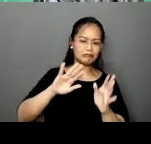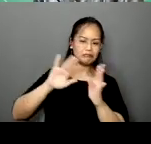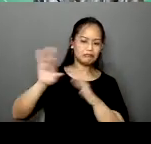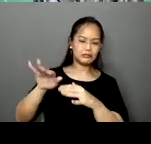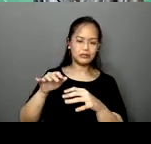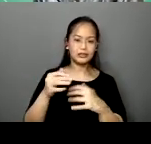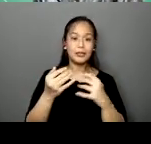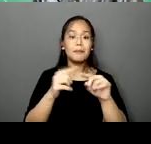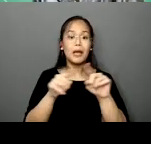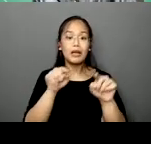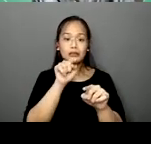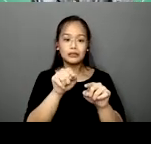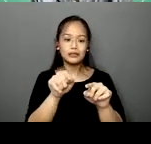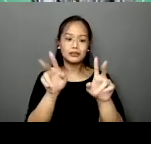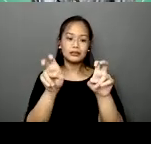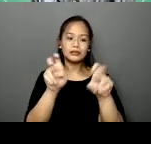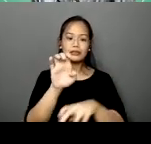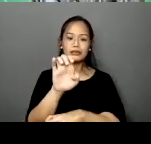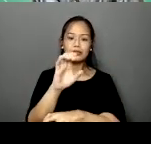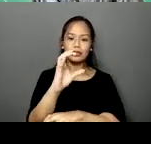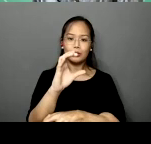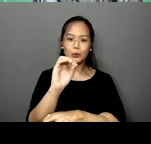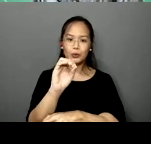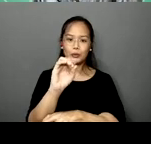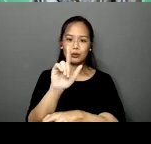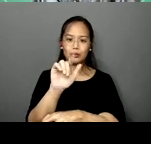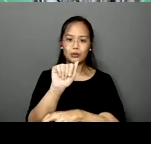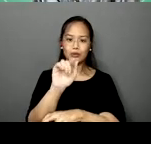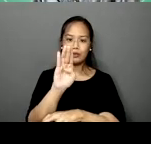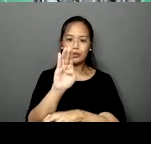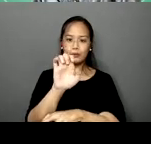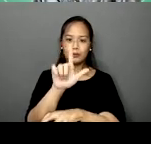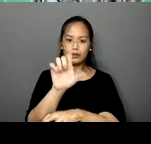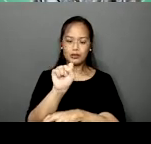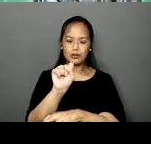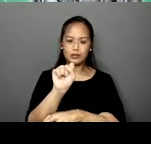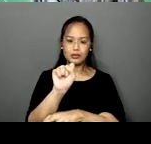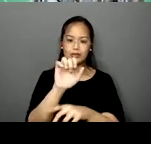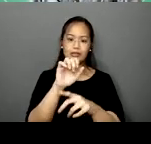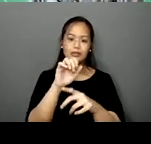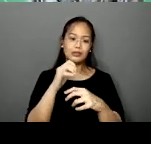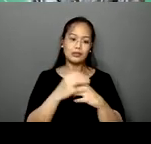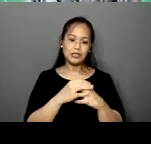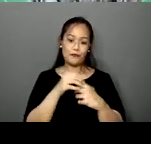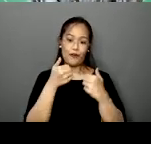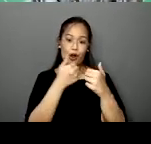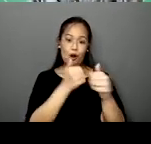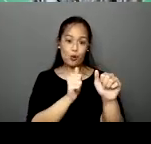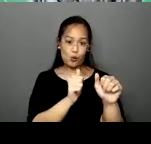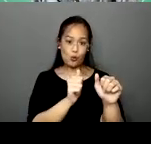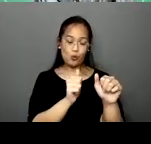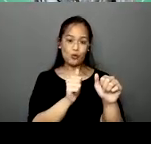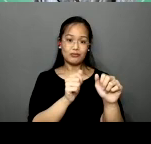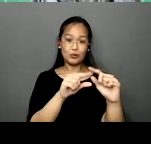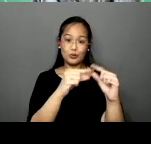eco-labels. So the idea of eco-labels is they follow similarly to the role of certifying bodies, but they focus